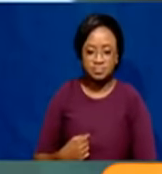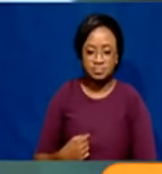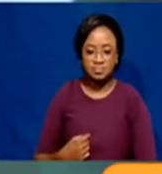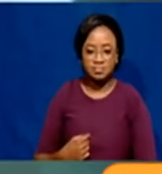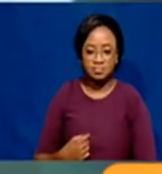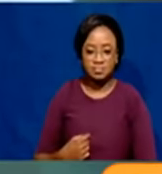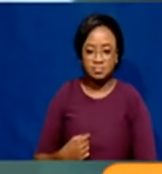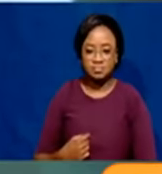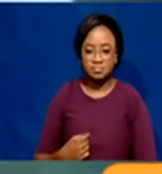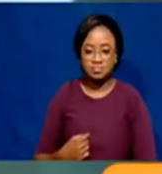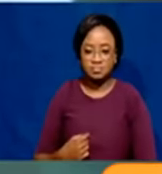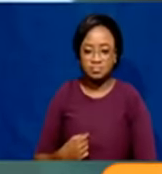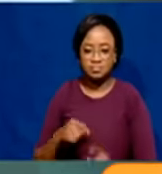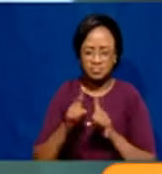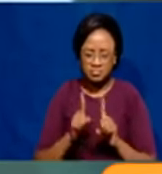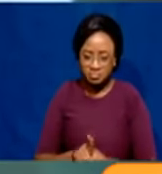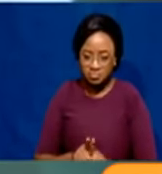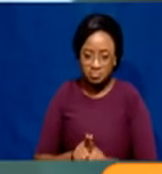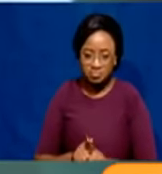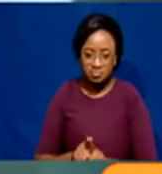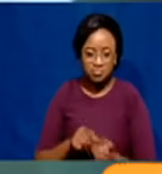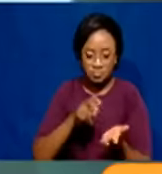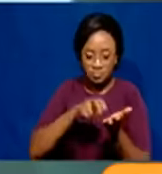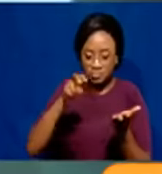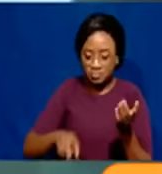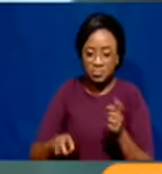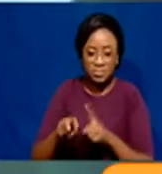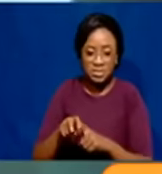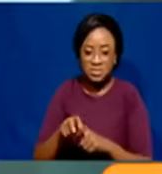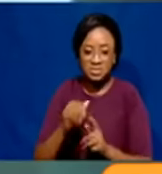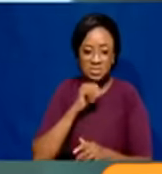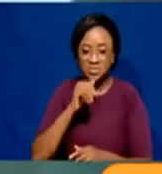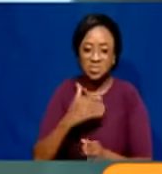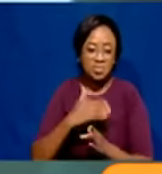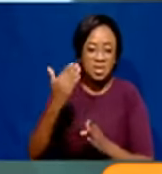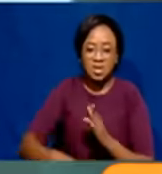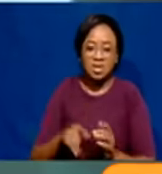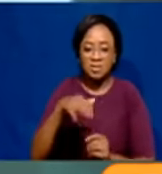actions. And finally, resigning is not the end of the world.